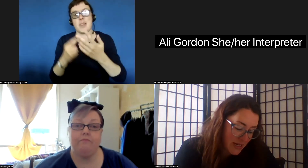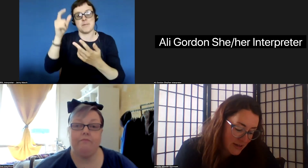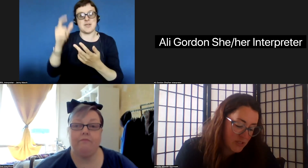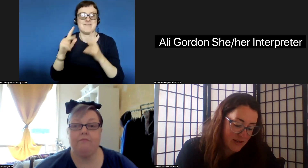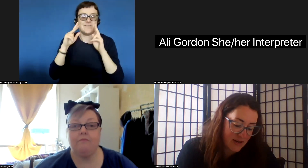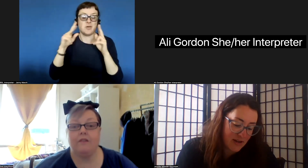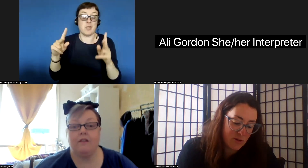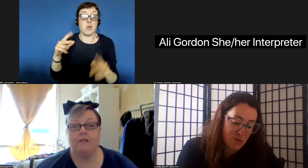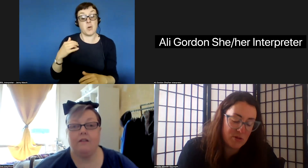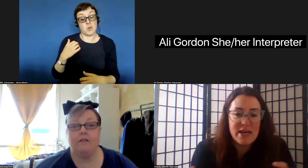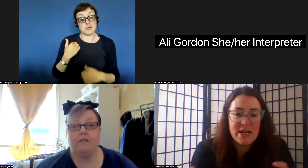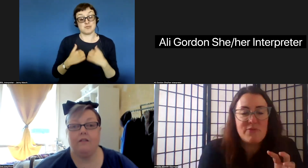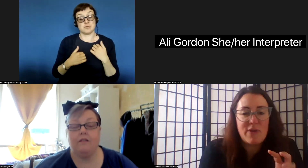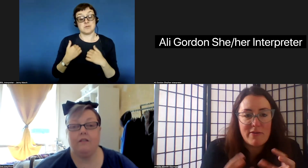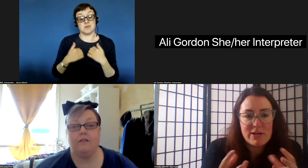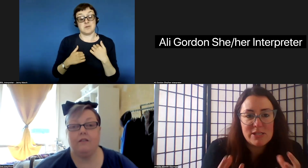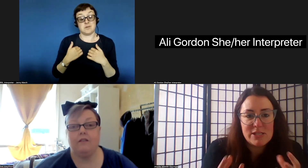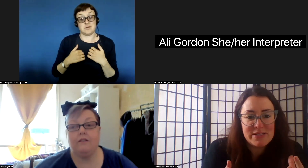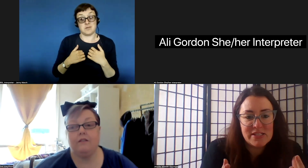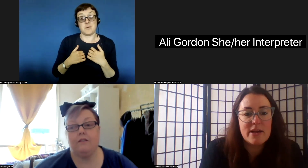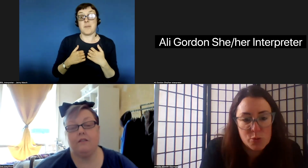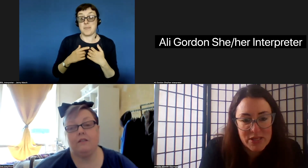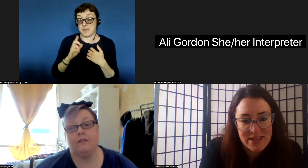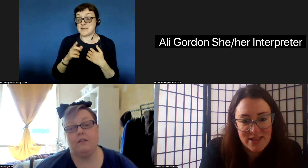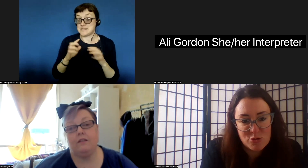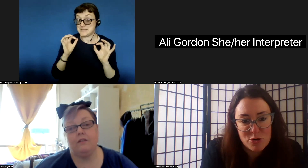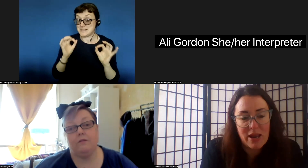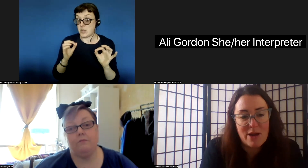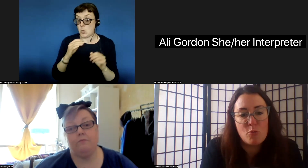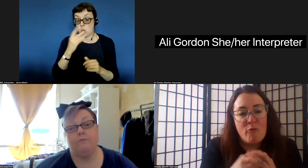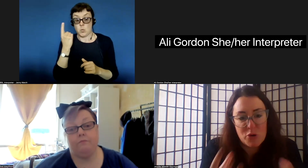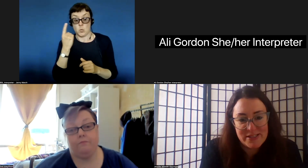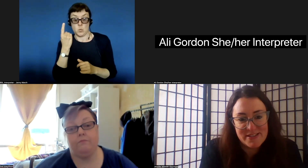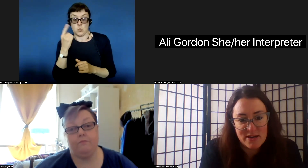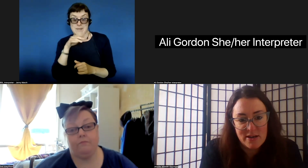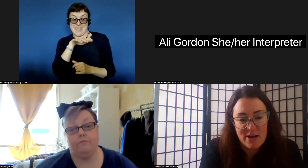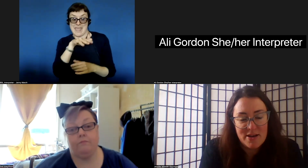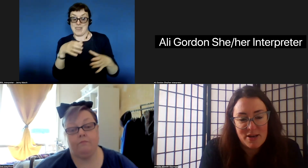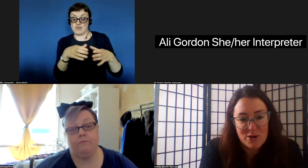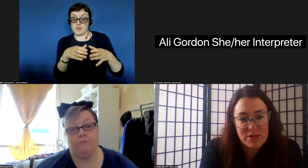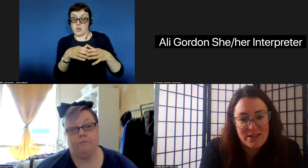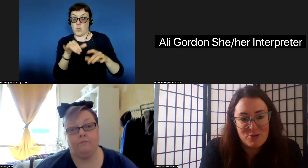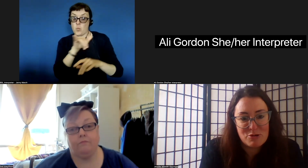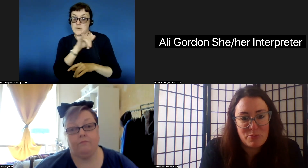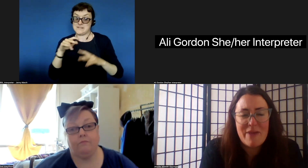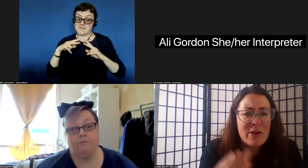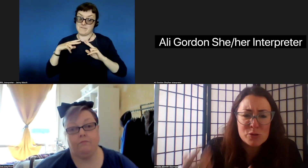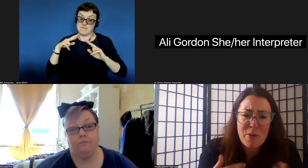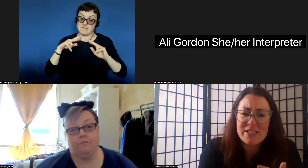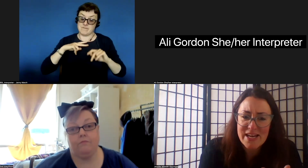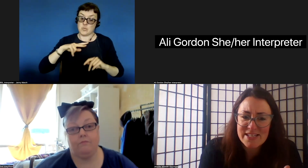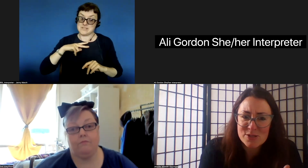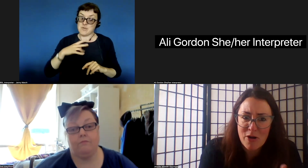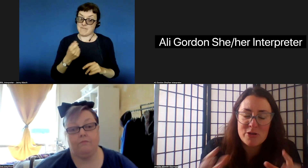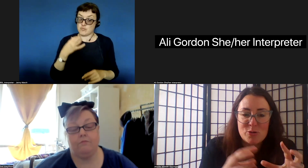really interesting. And I thought like it's very specific to like who's within the group and like what voices are like within the group. And then also